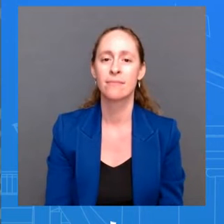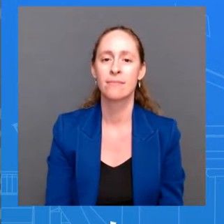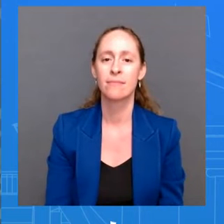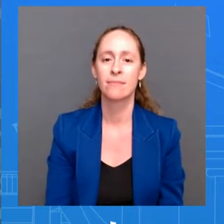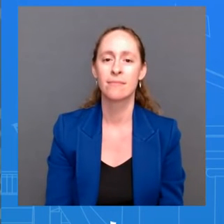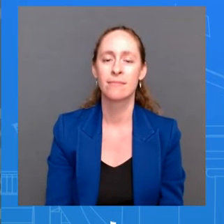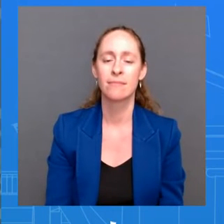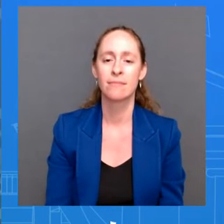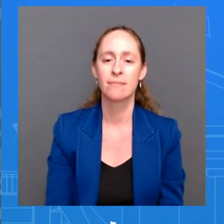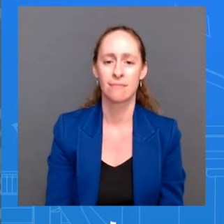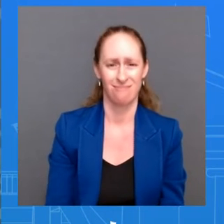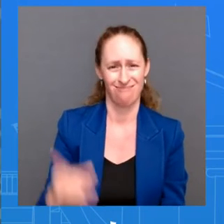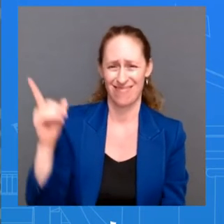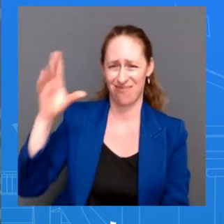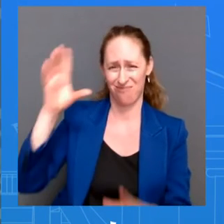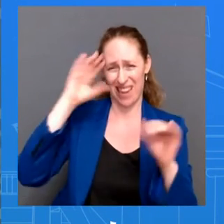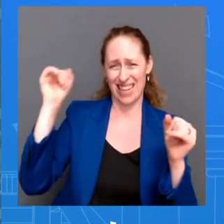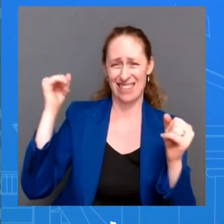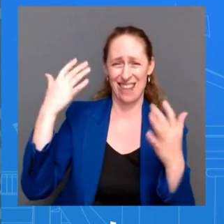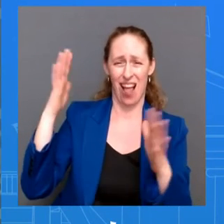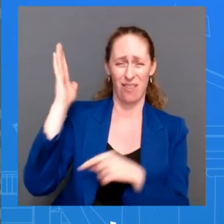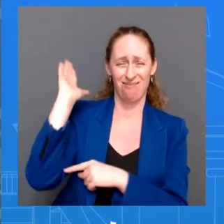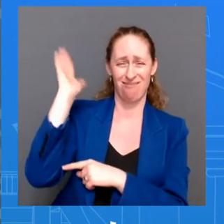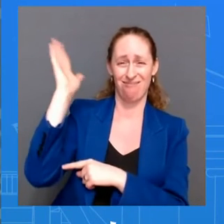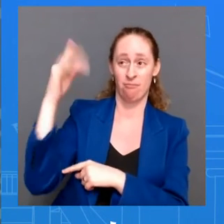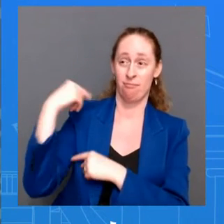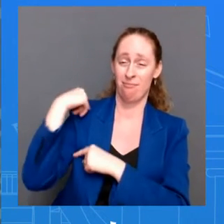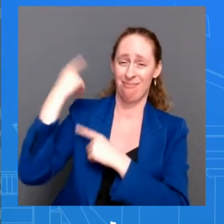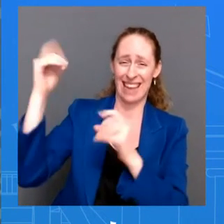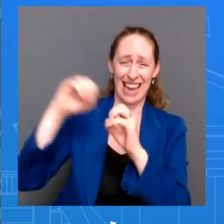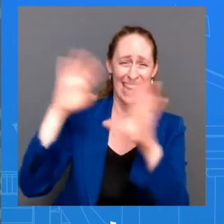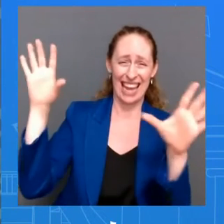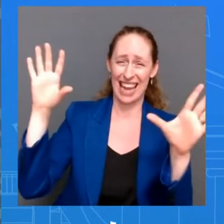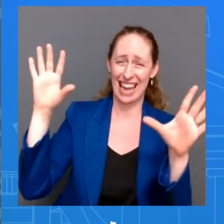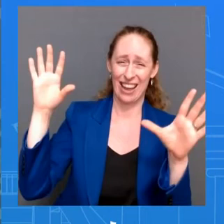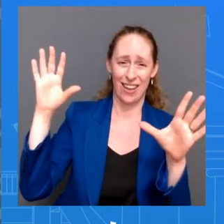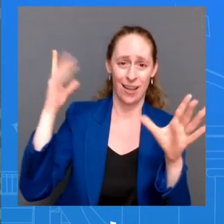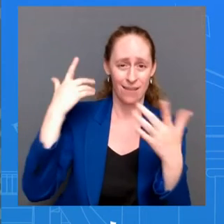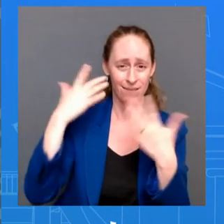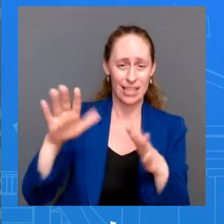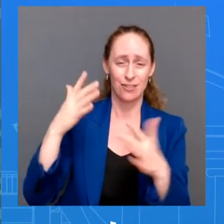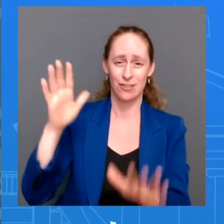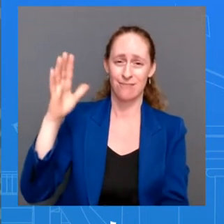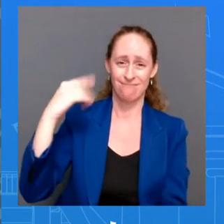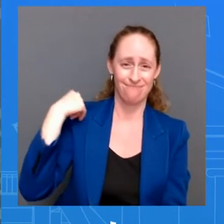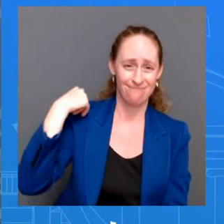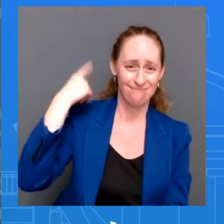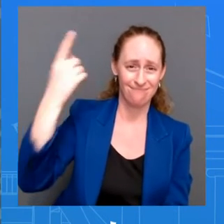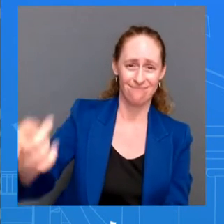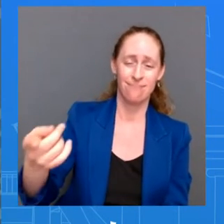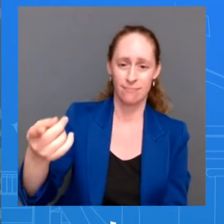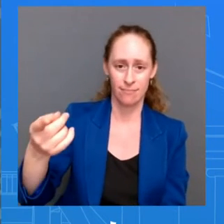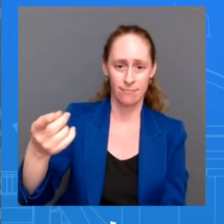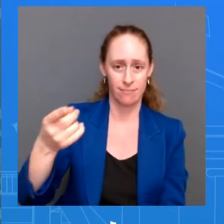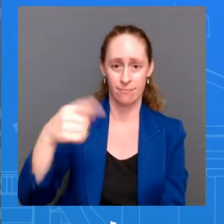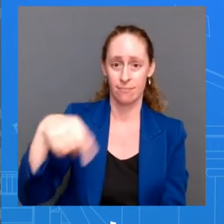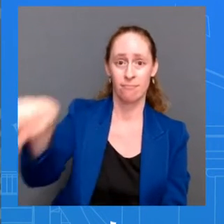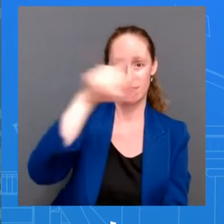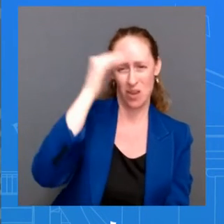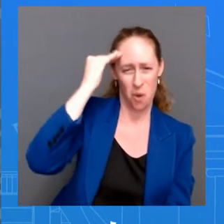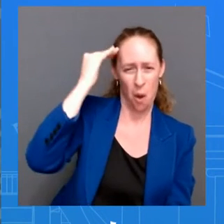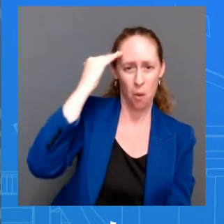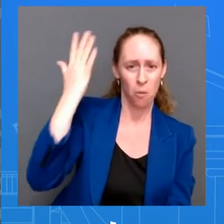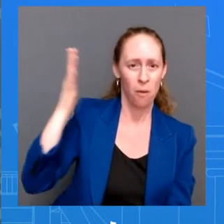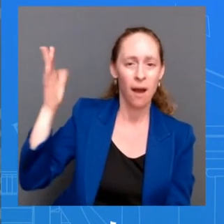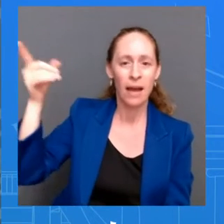to the American people, to the public, of where he stands on these items that we're talking about. When we're talking about climate change and energy